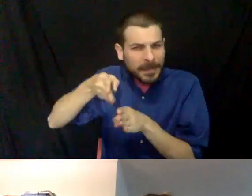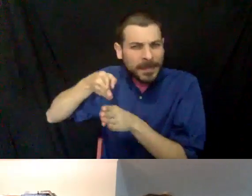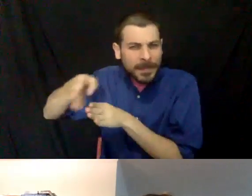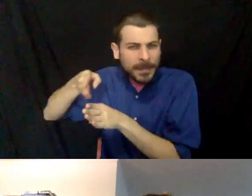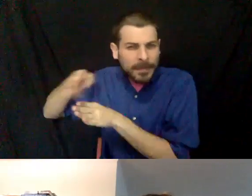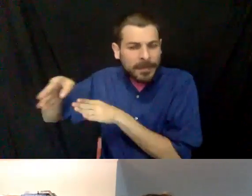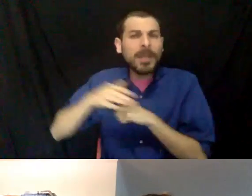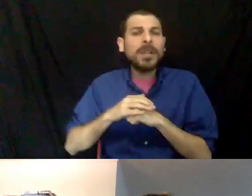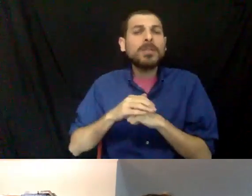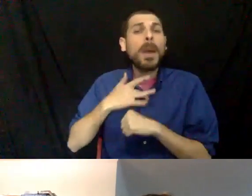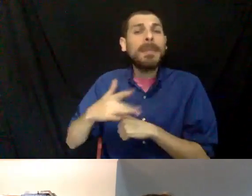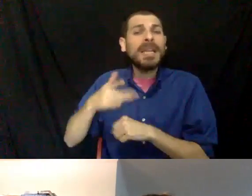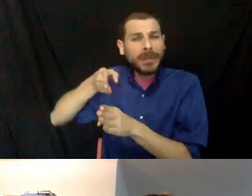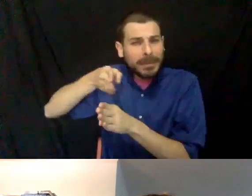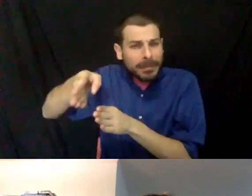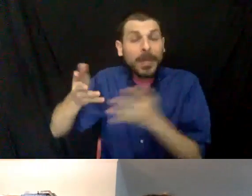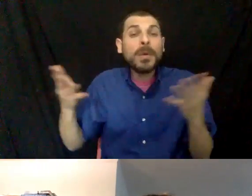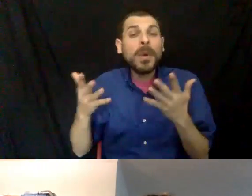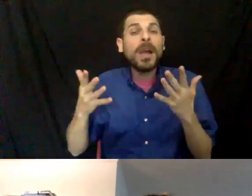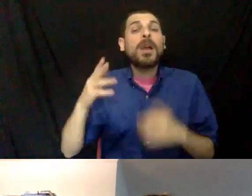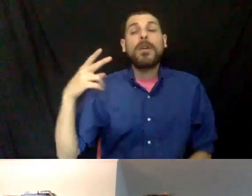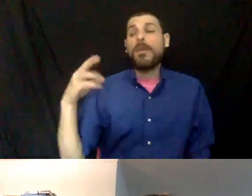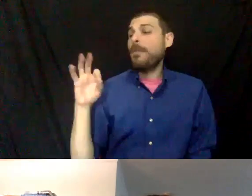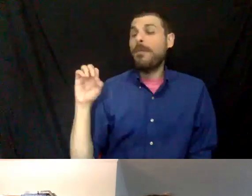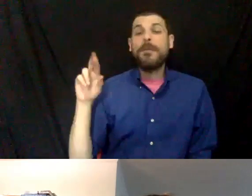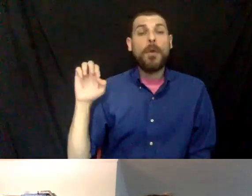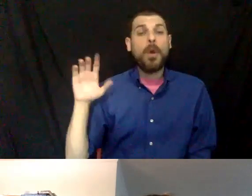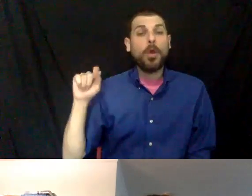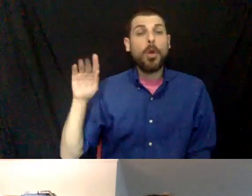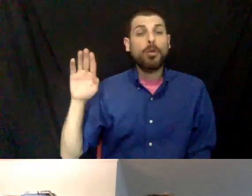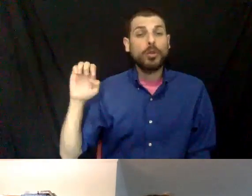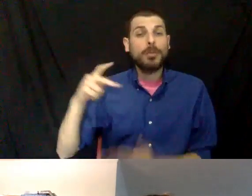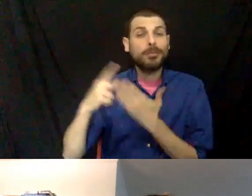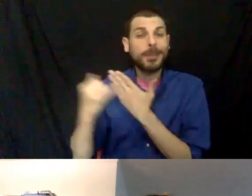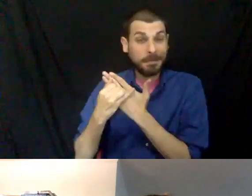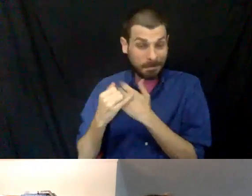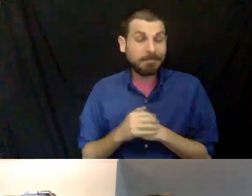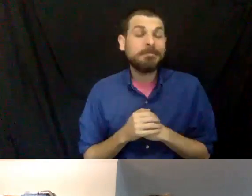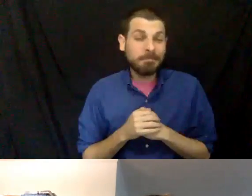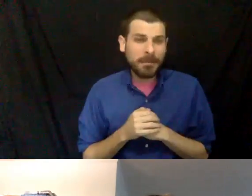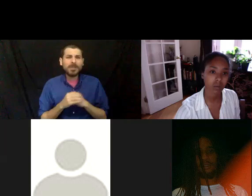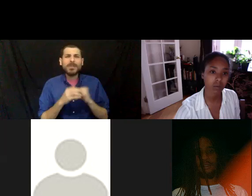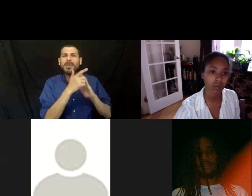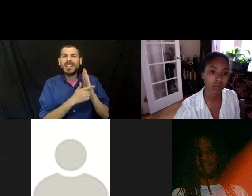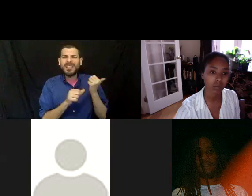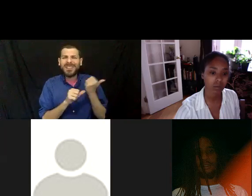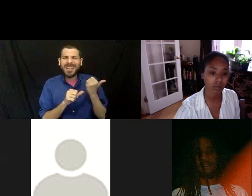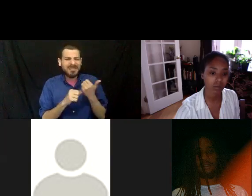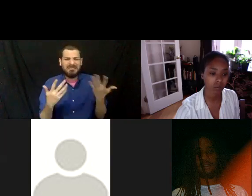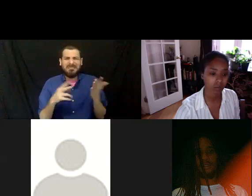Aid Foreclosure Help Project. So just to give you a little background on legal aid generally,